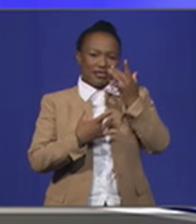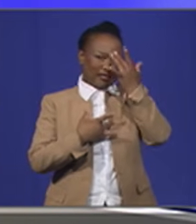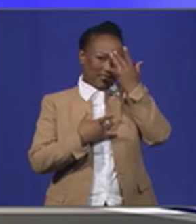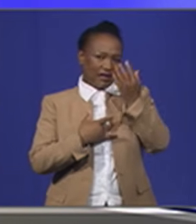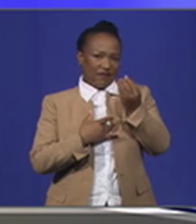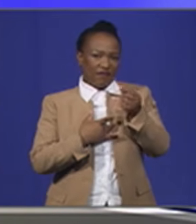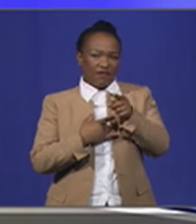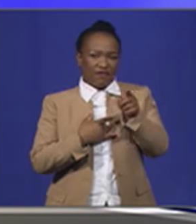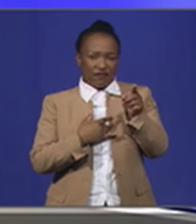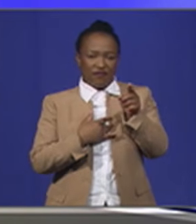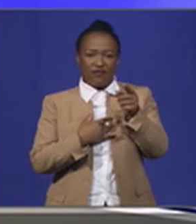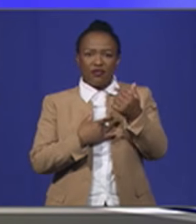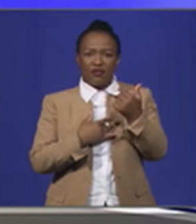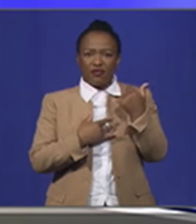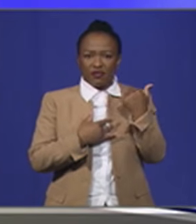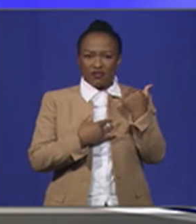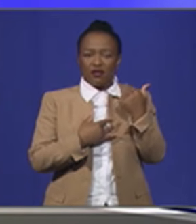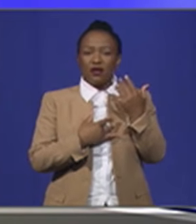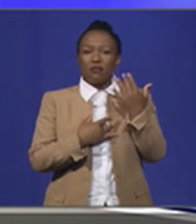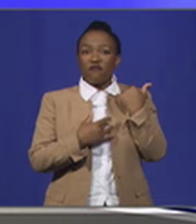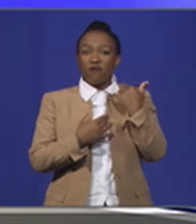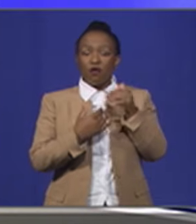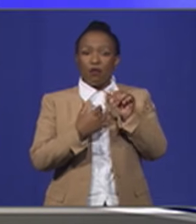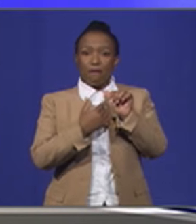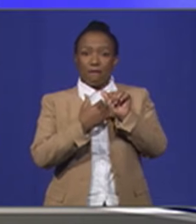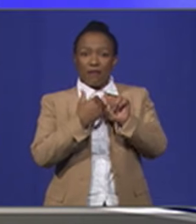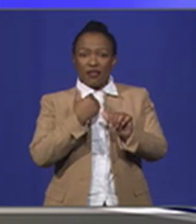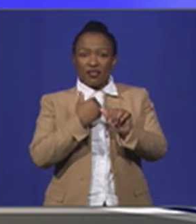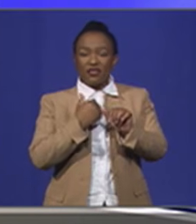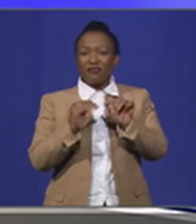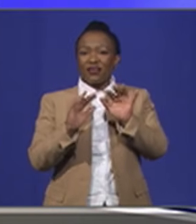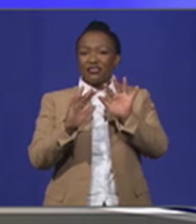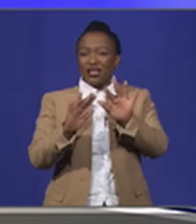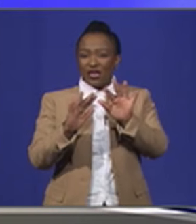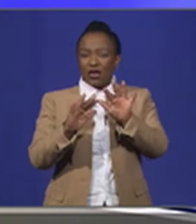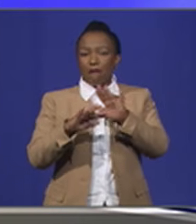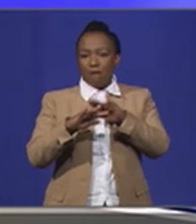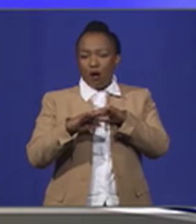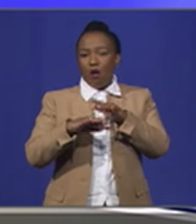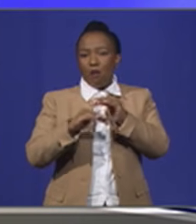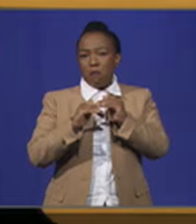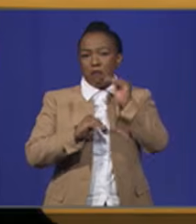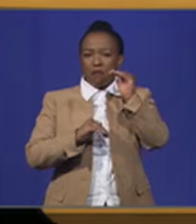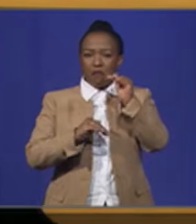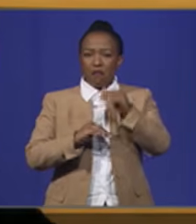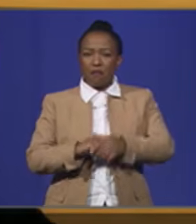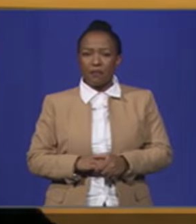feta 1,300 kgwedi e fetileng e le malatsi a le 10.